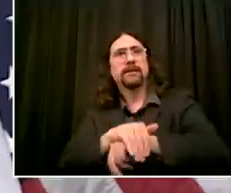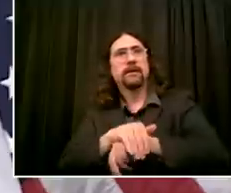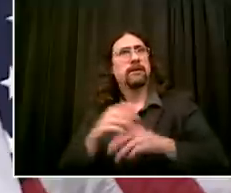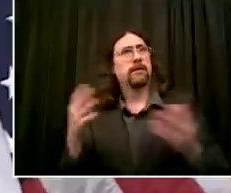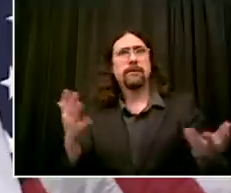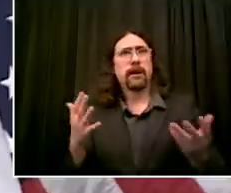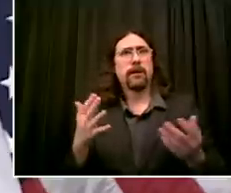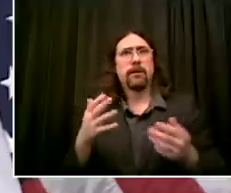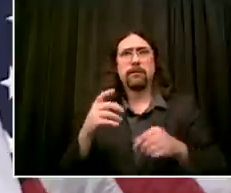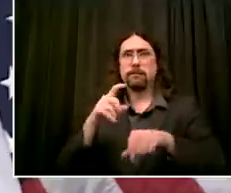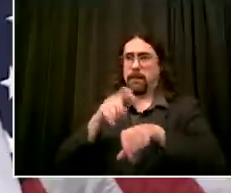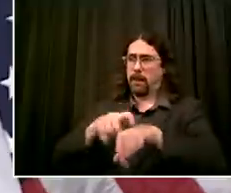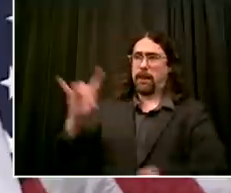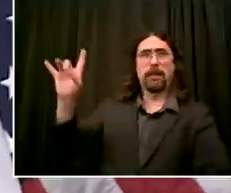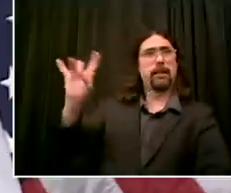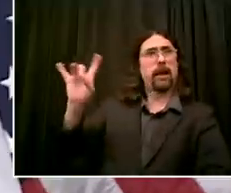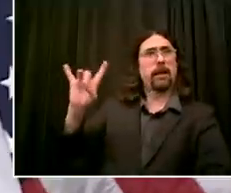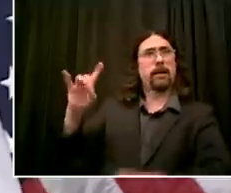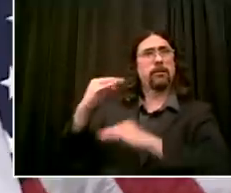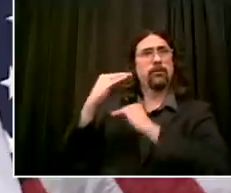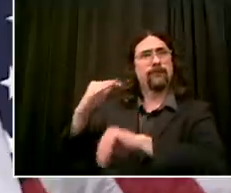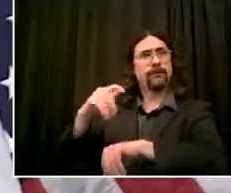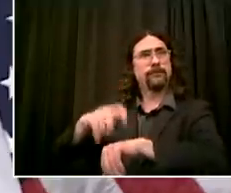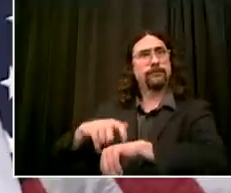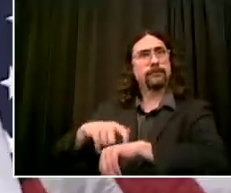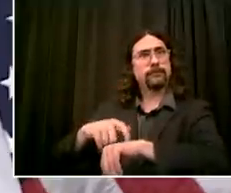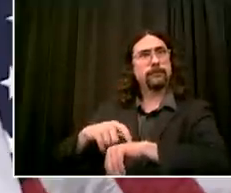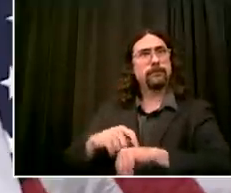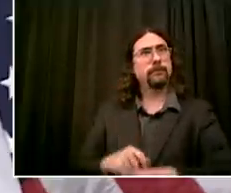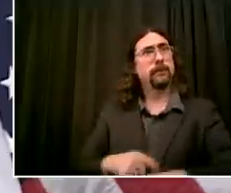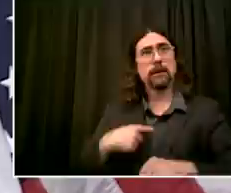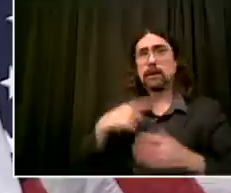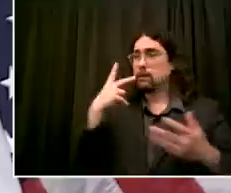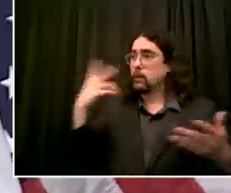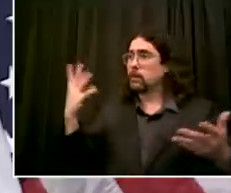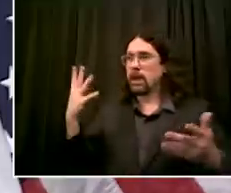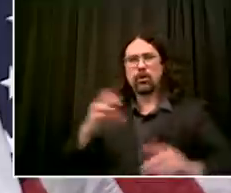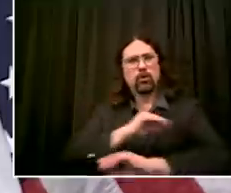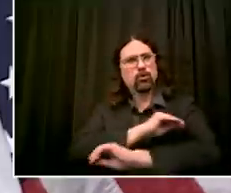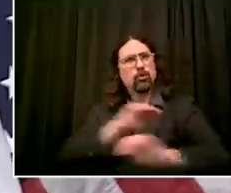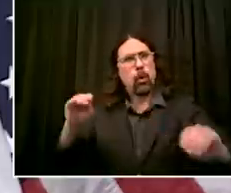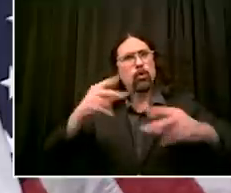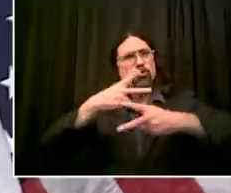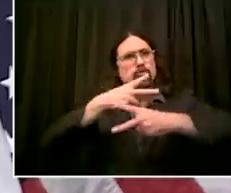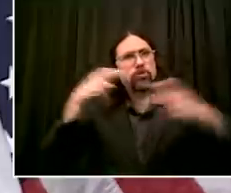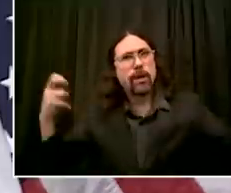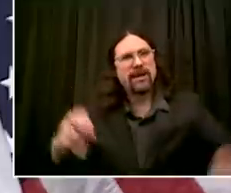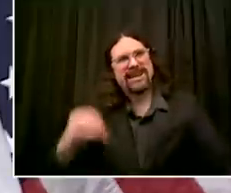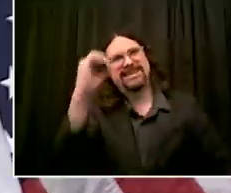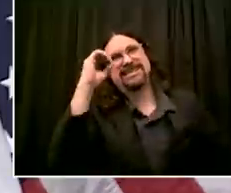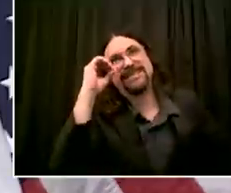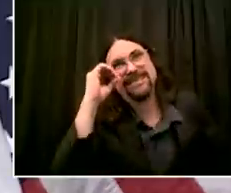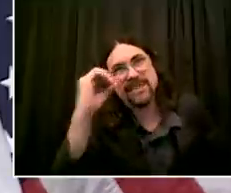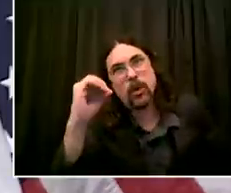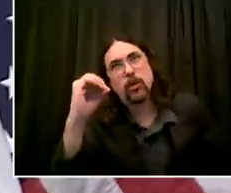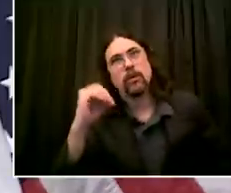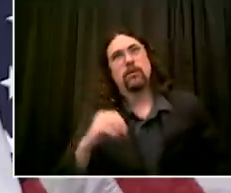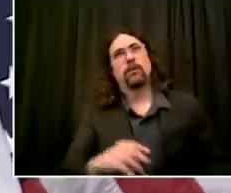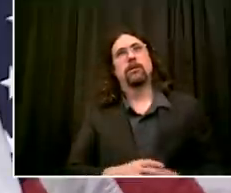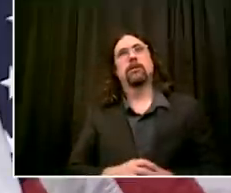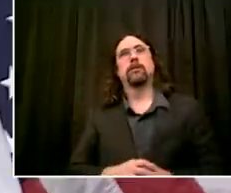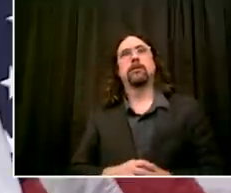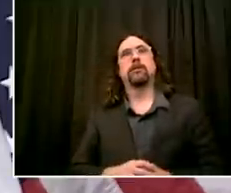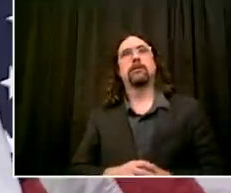in New York City. I want to see no looting, no vandalism, no attacks on police officers. I